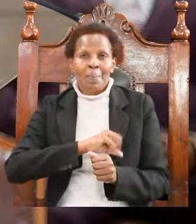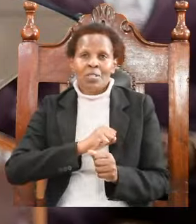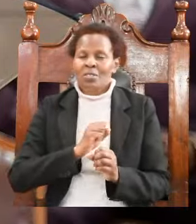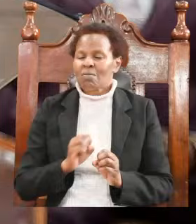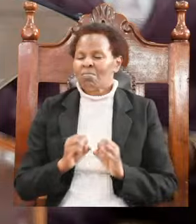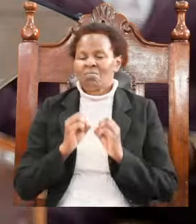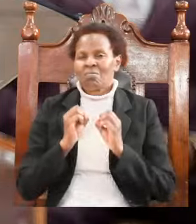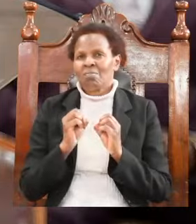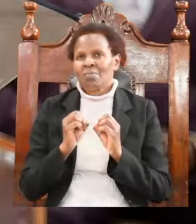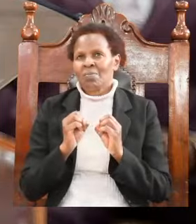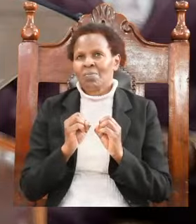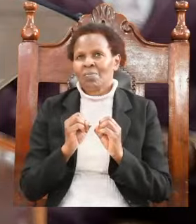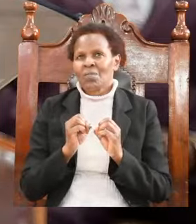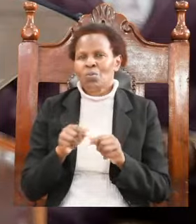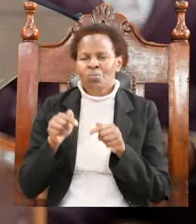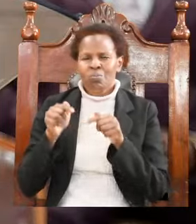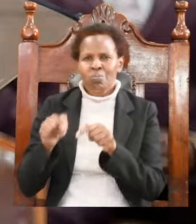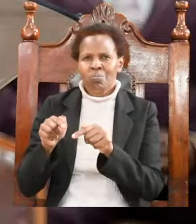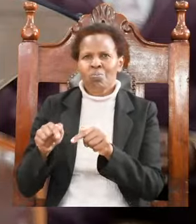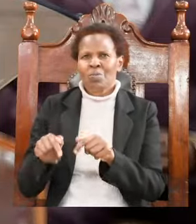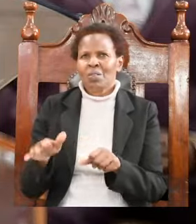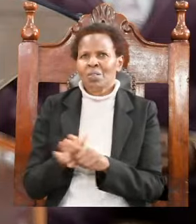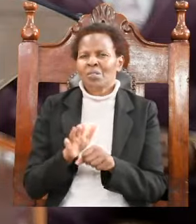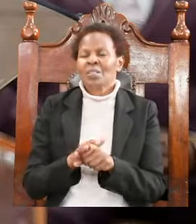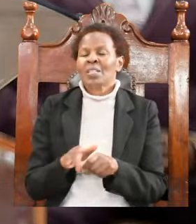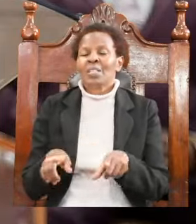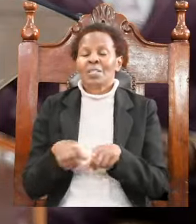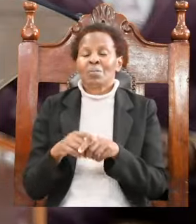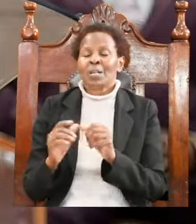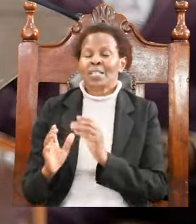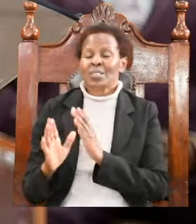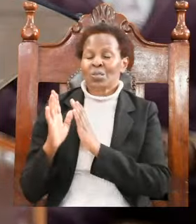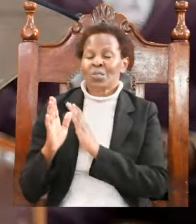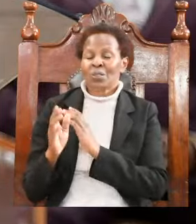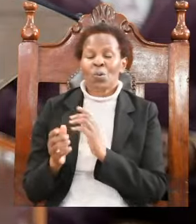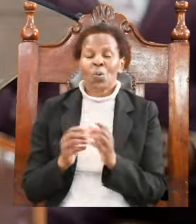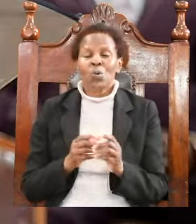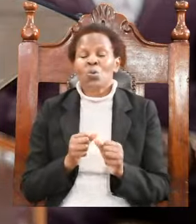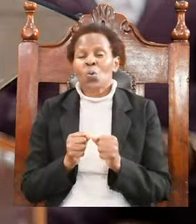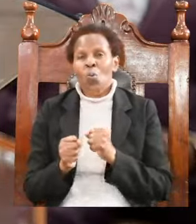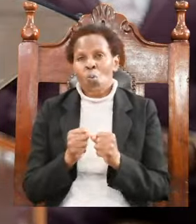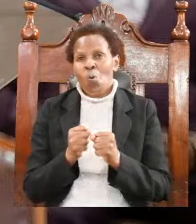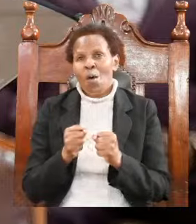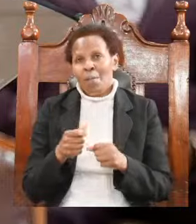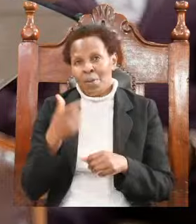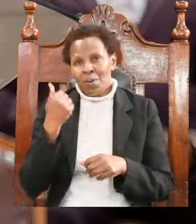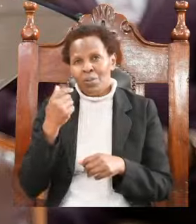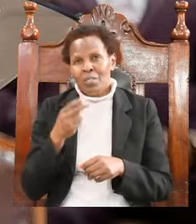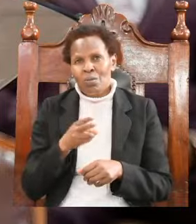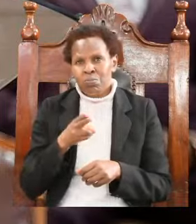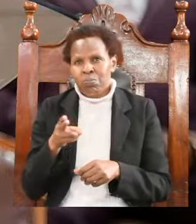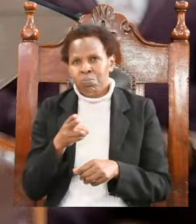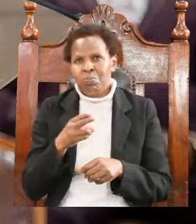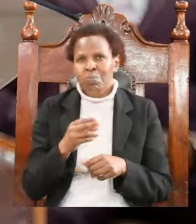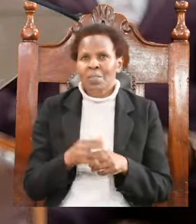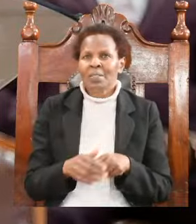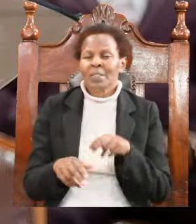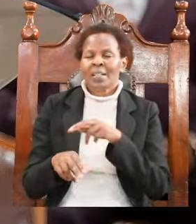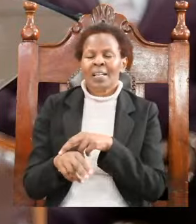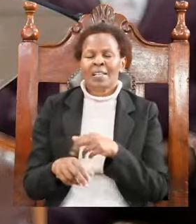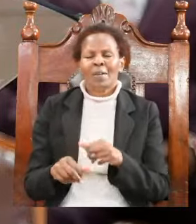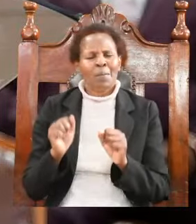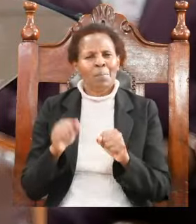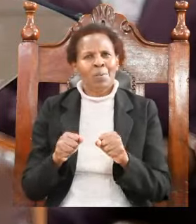patience. We break them more. It's like a soldier, mmeenda kwa vita, just because they have been shot on the arm and they are not able